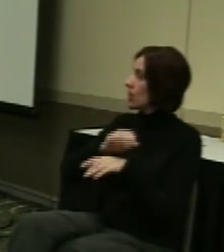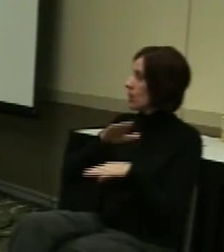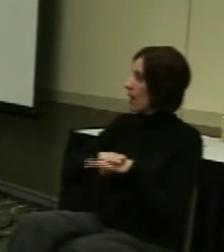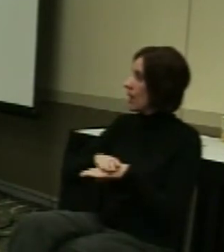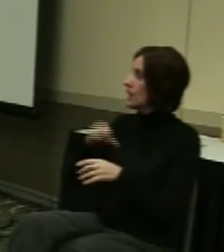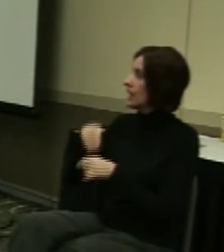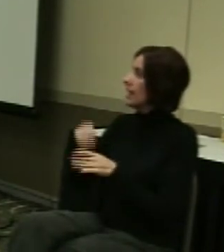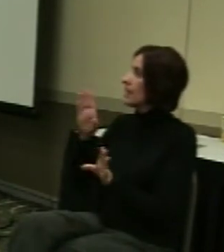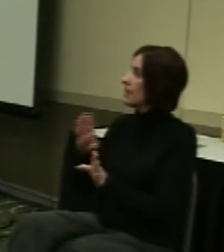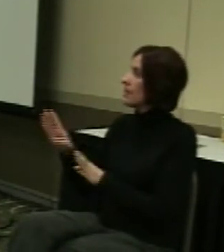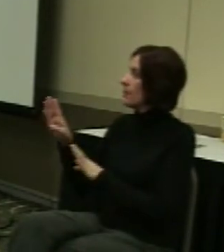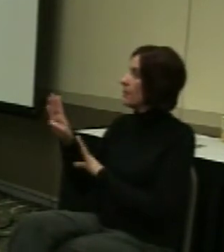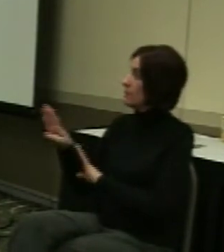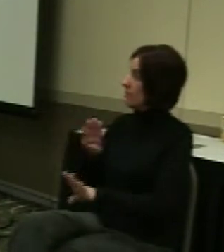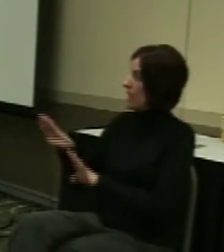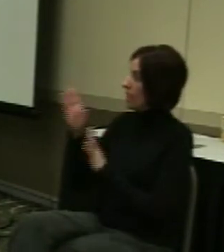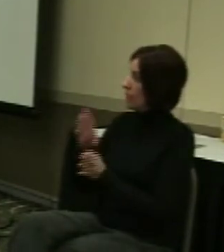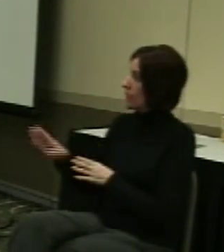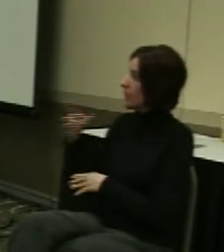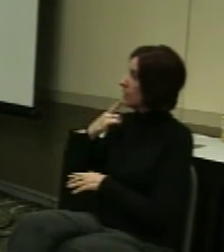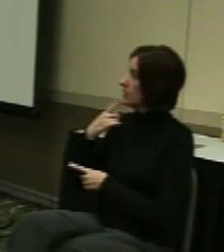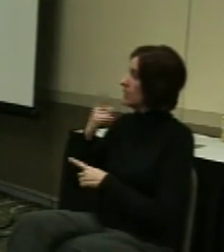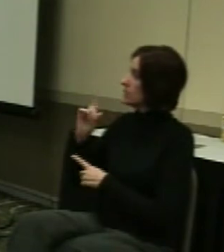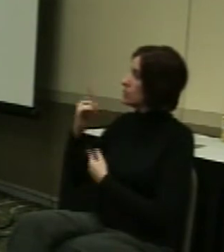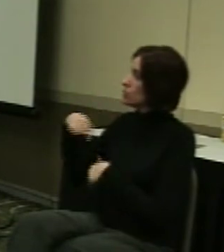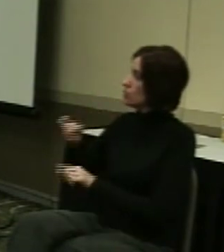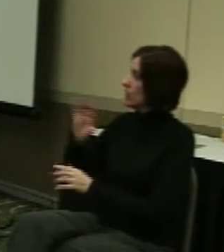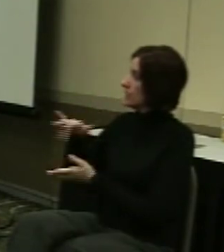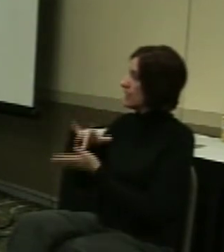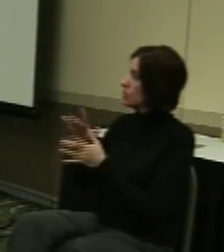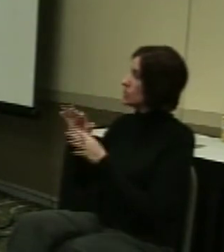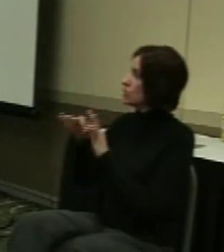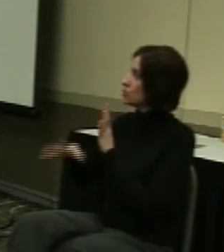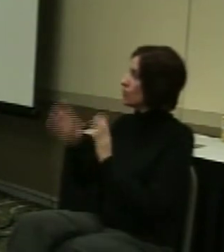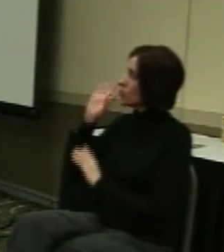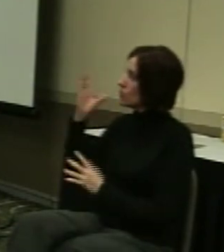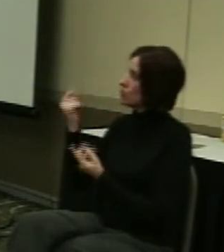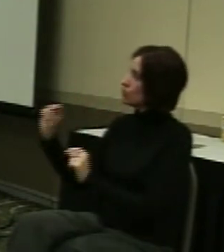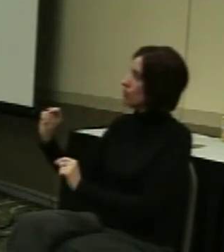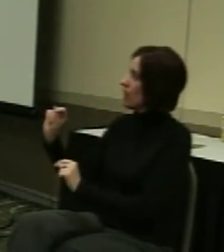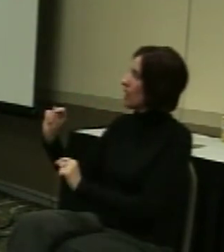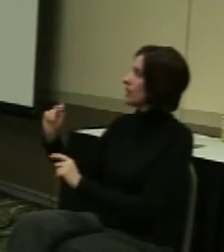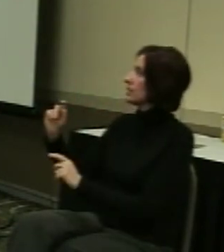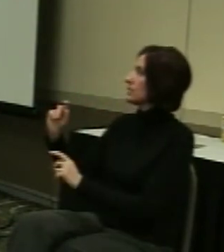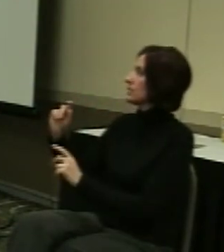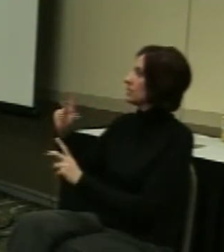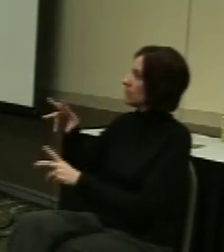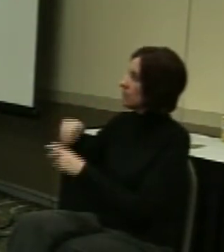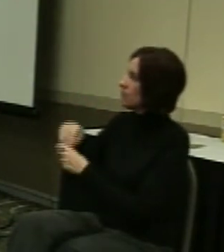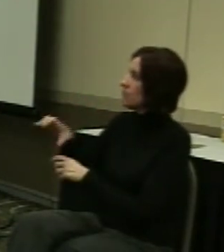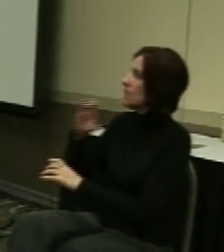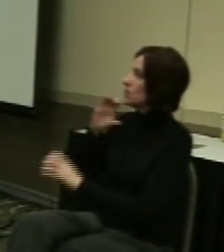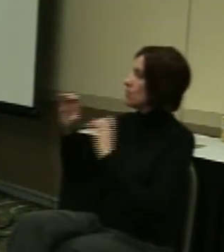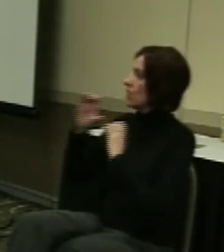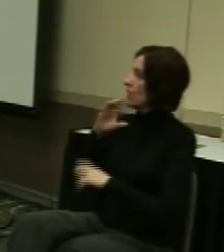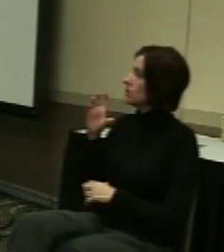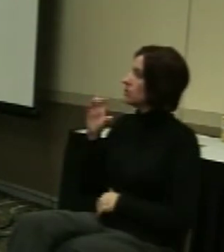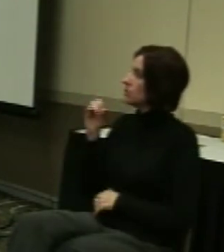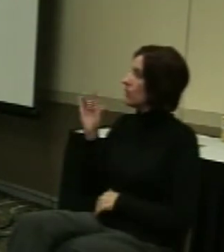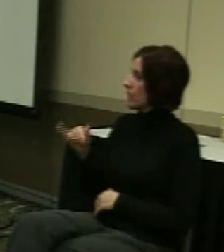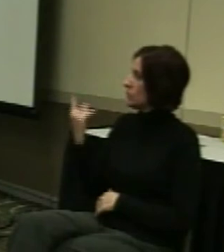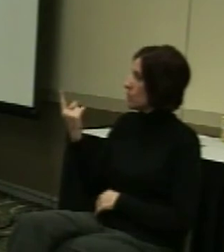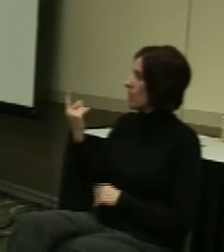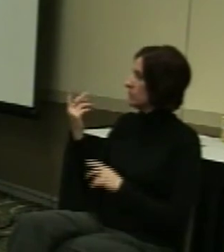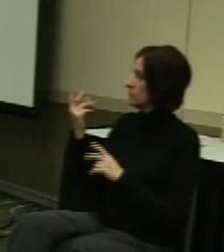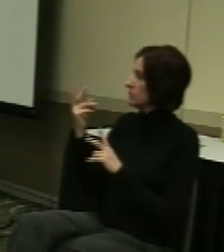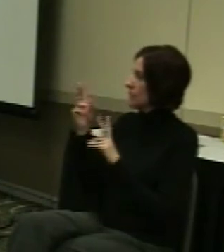it states like during sessions the interpreter is going to try to engage his communication. So that would be one thing they're